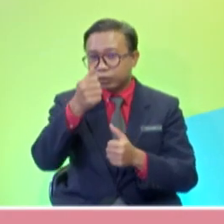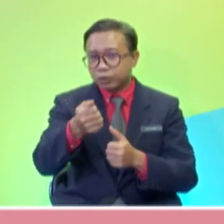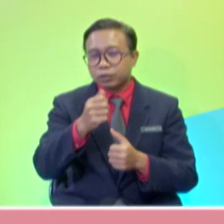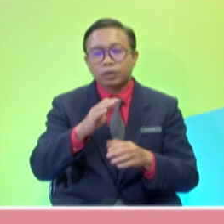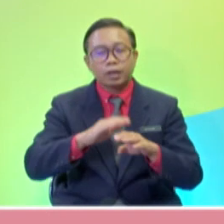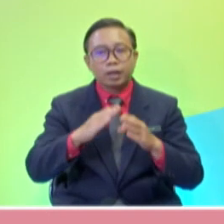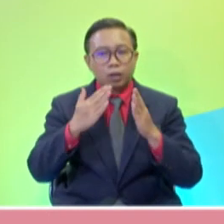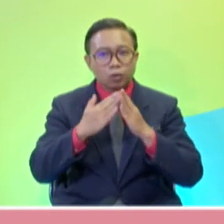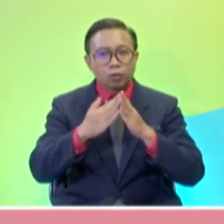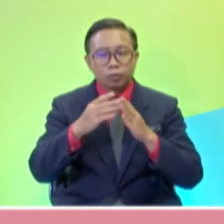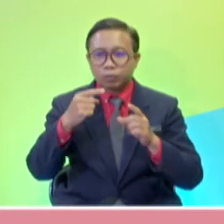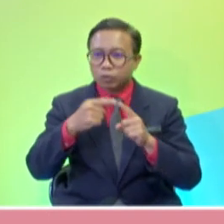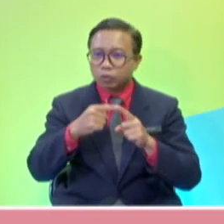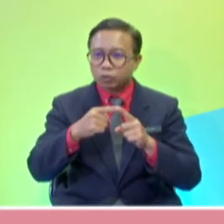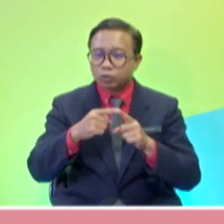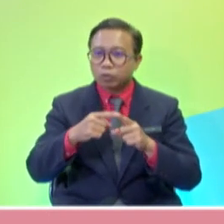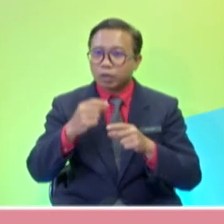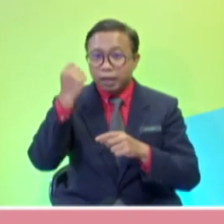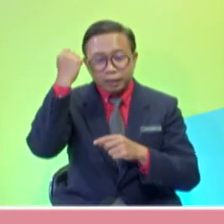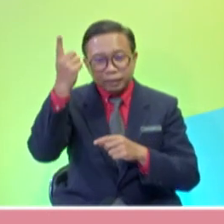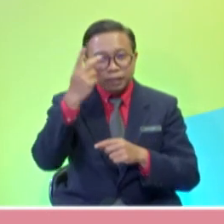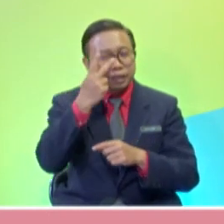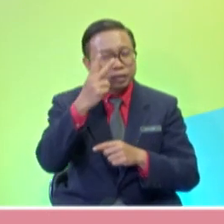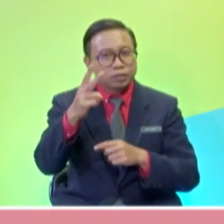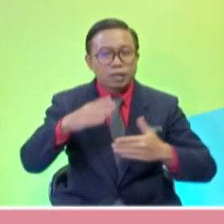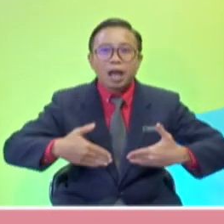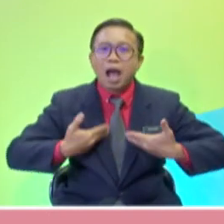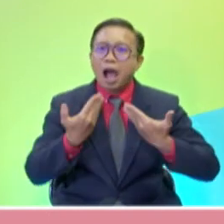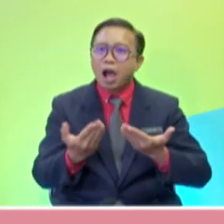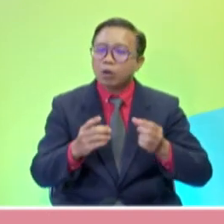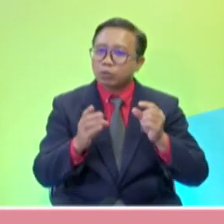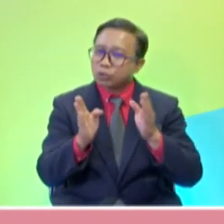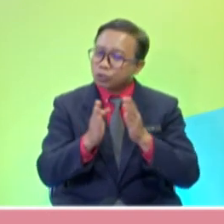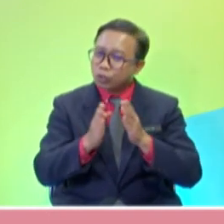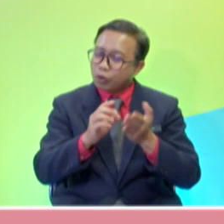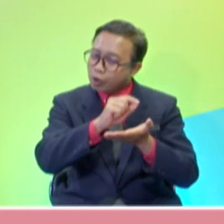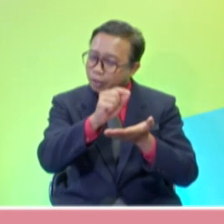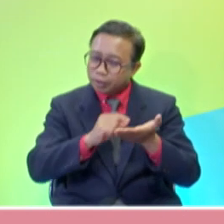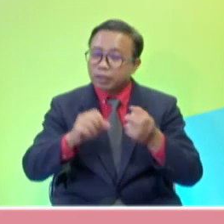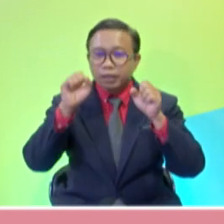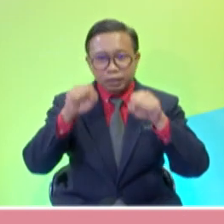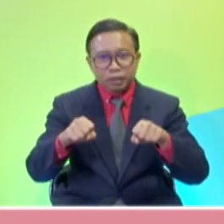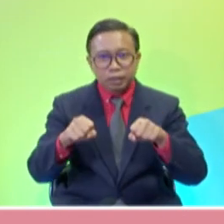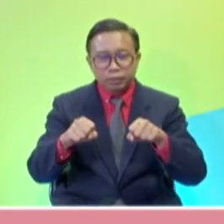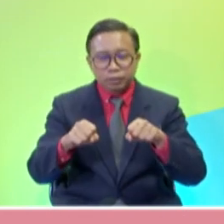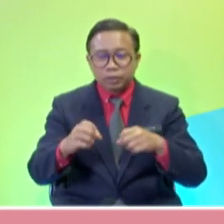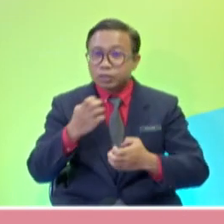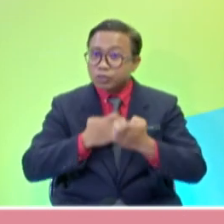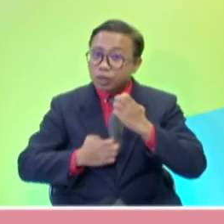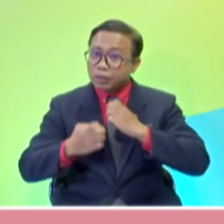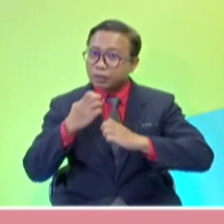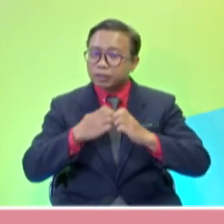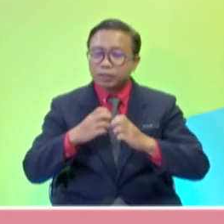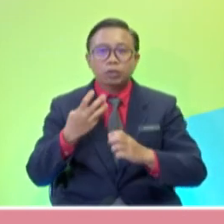at home to understand and see how a short piece of writing can be exciting